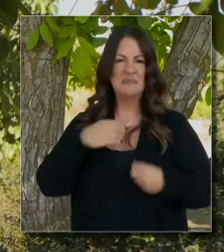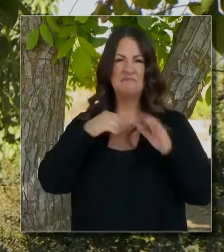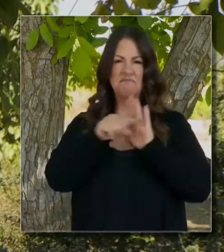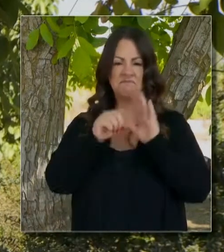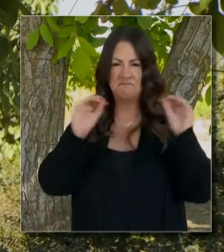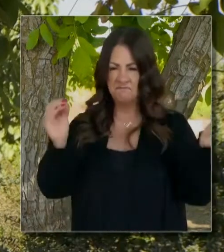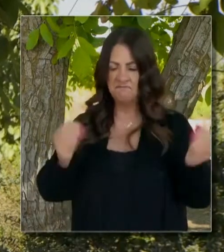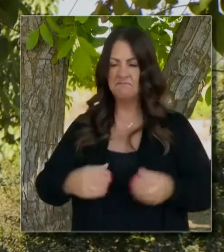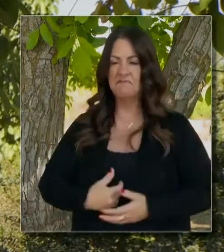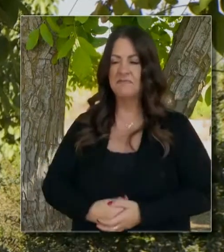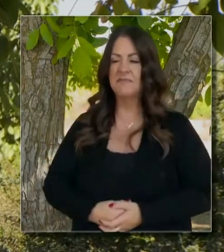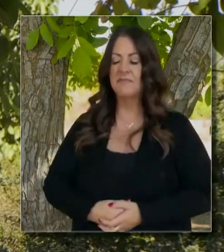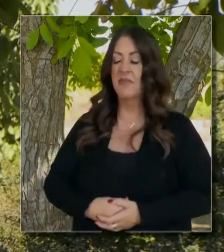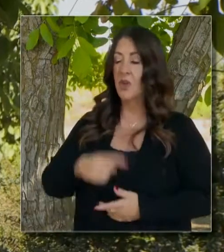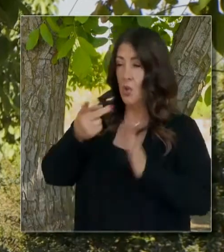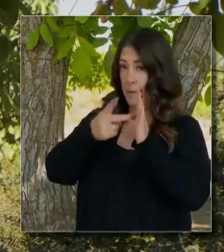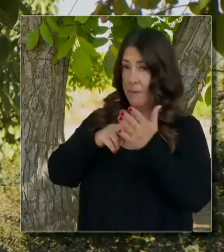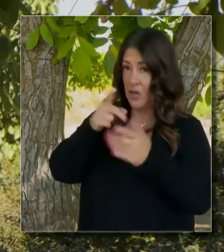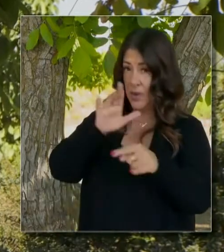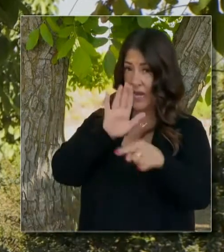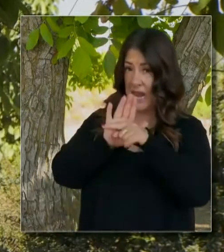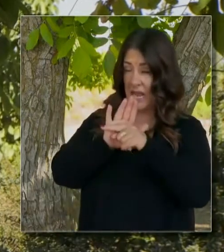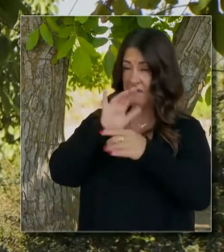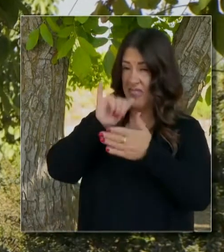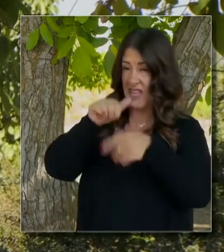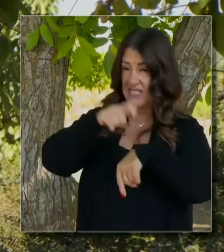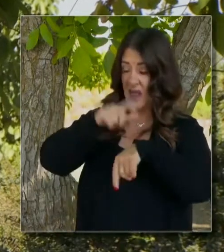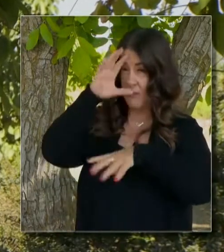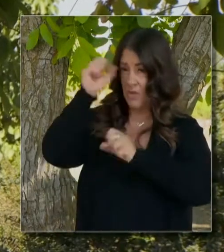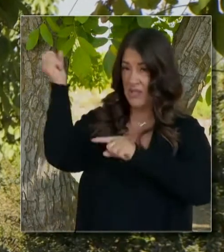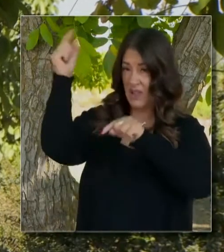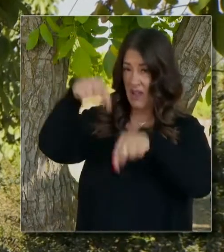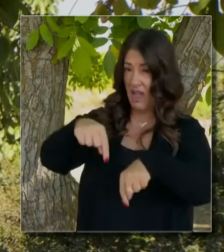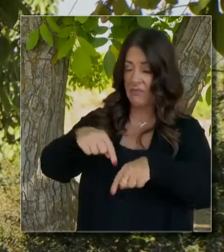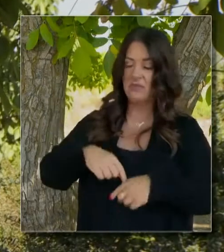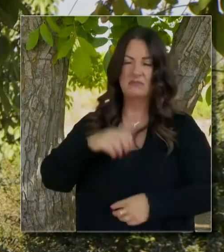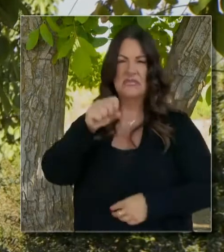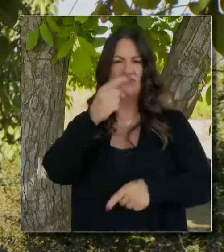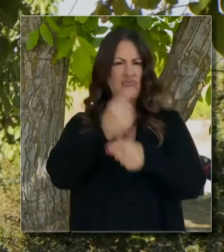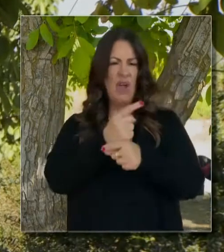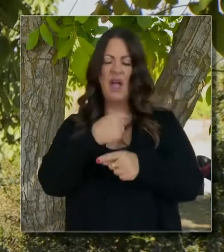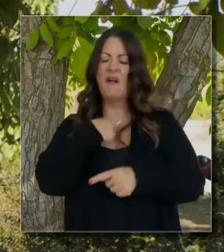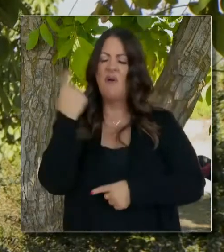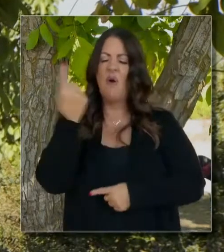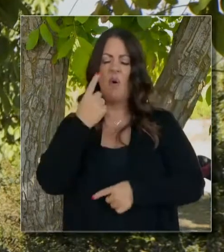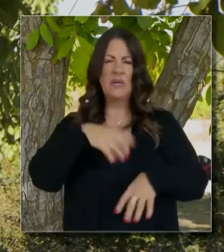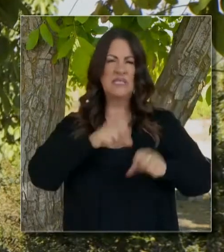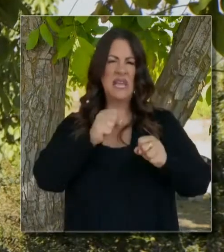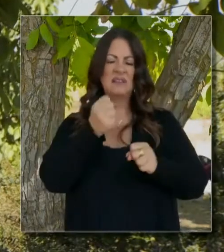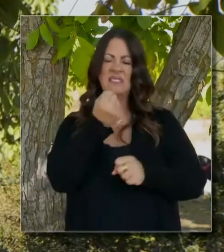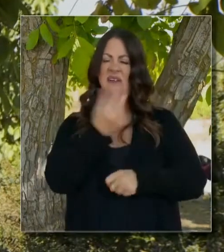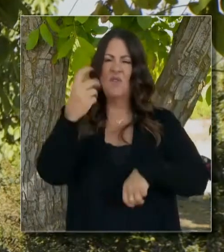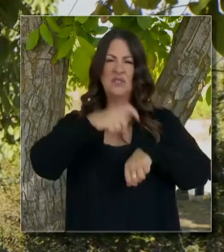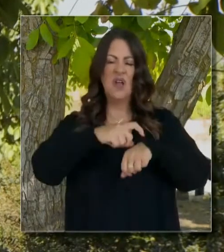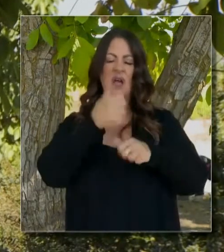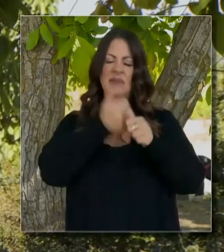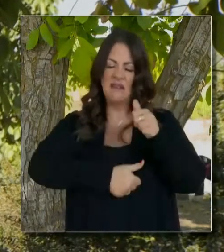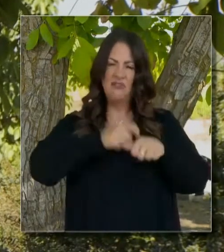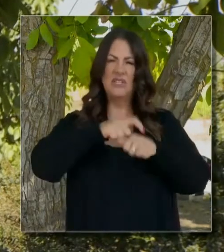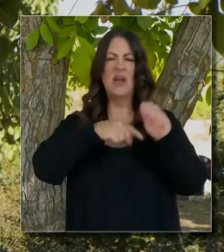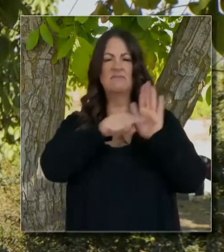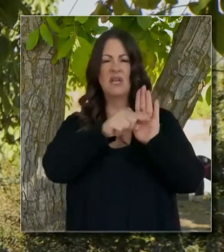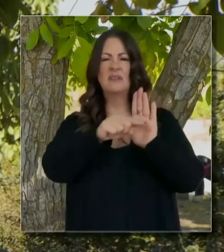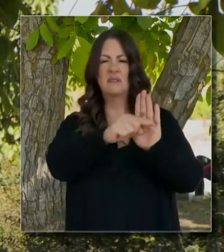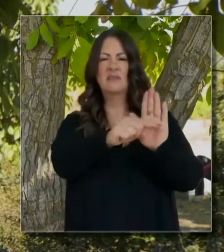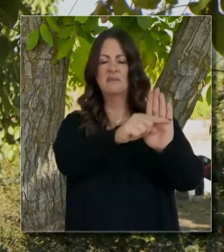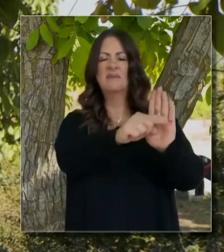you were tested, was you tested negative when the president visited? Yeah, I've never been tested positive, been tested negative on multiple times. You may recall in